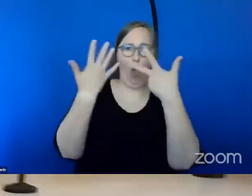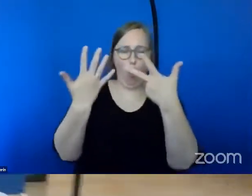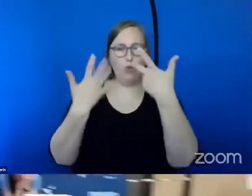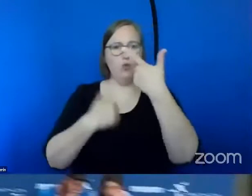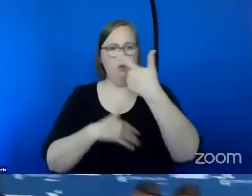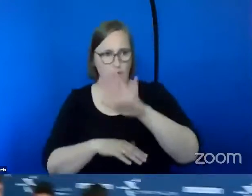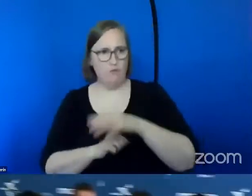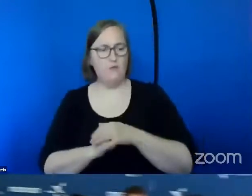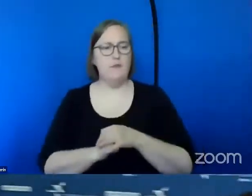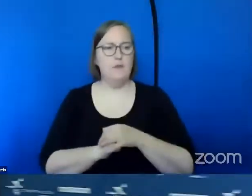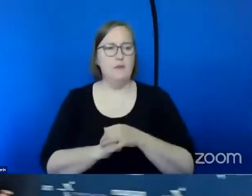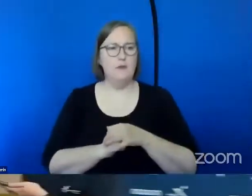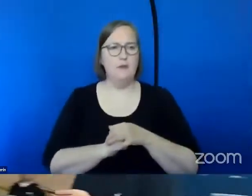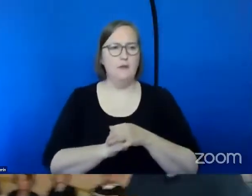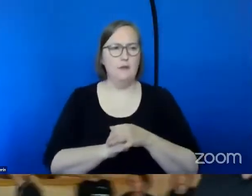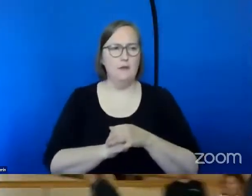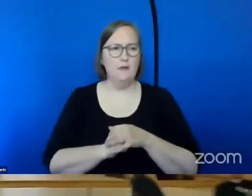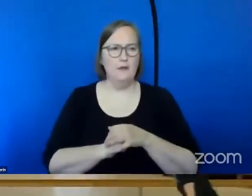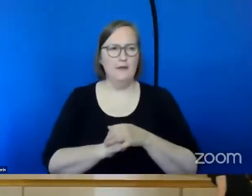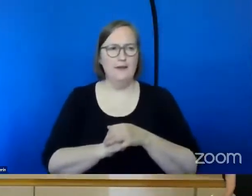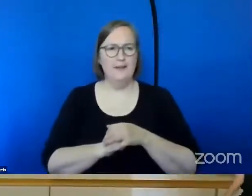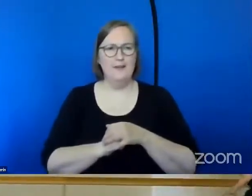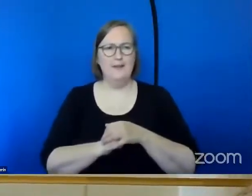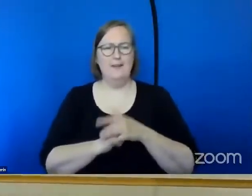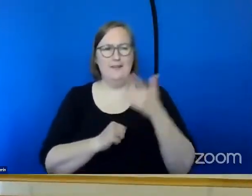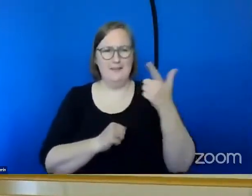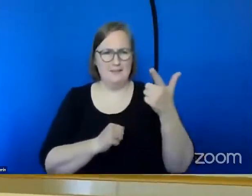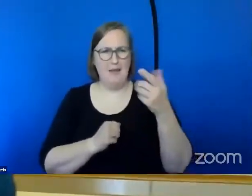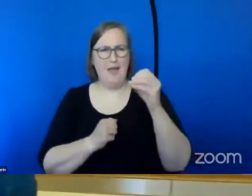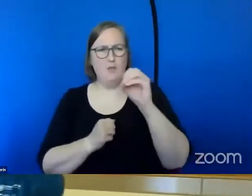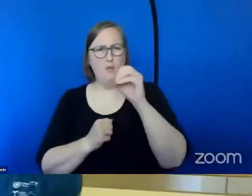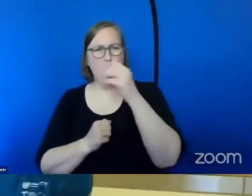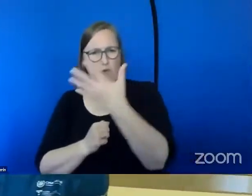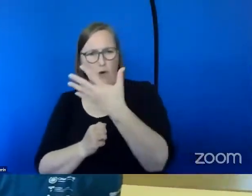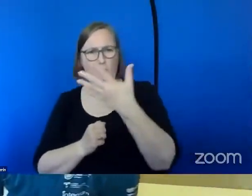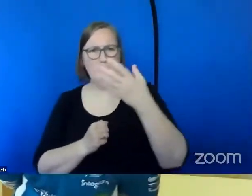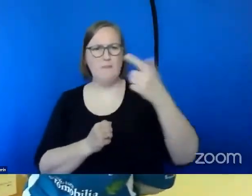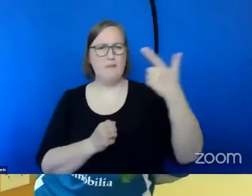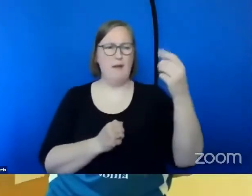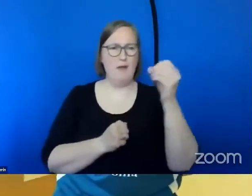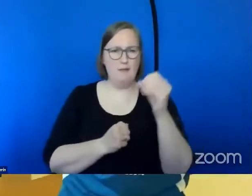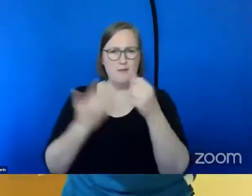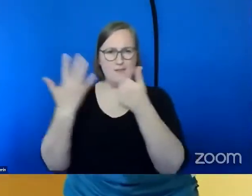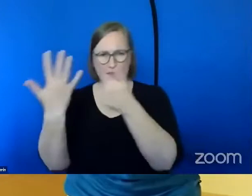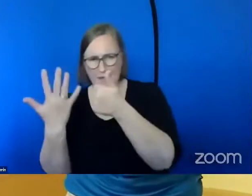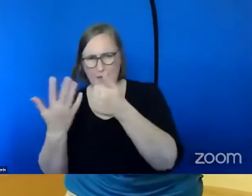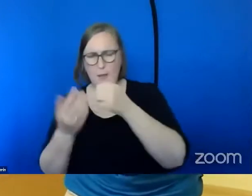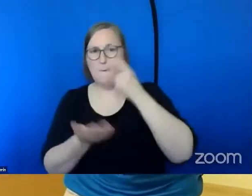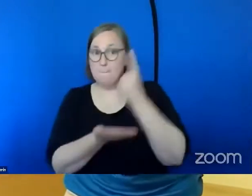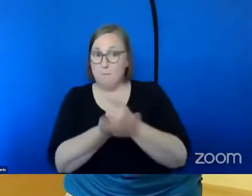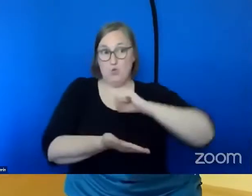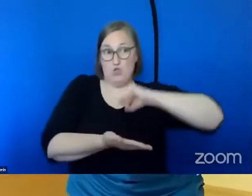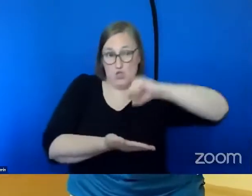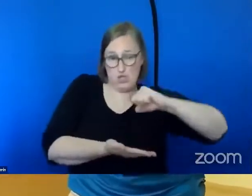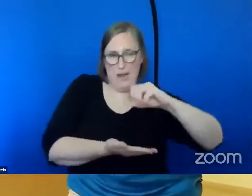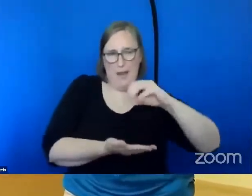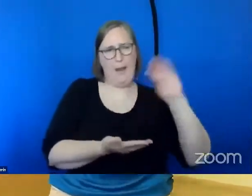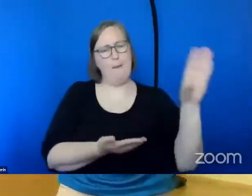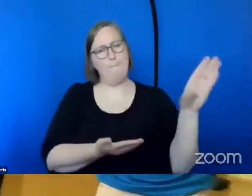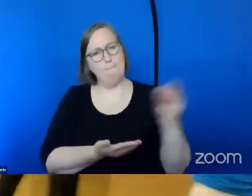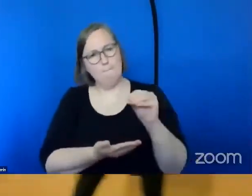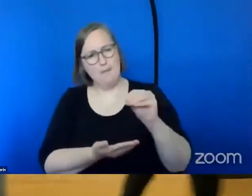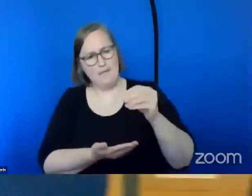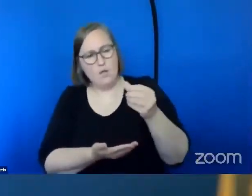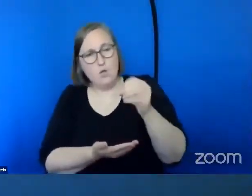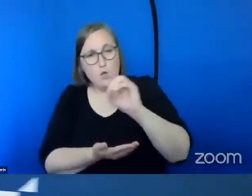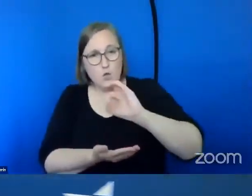the lead. Nishka has a grip of the marble, looks to put it into position. Very well done. And now let's have a look at his force.